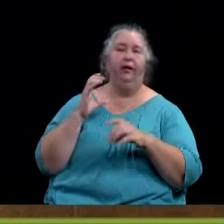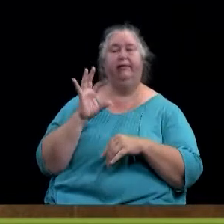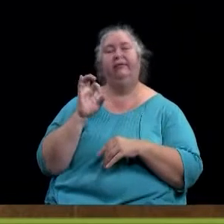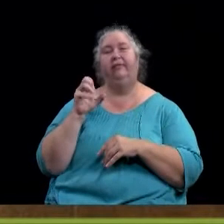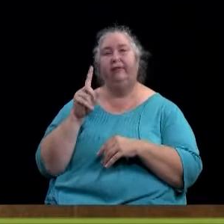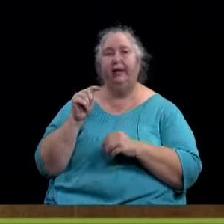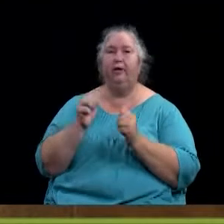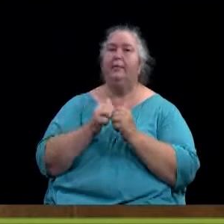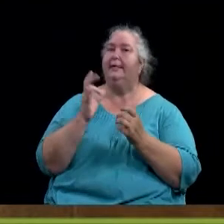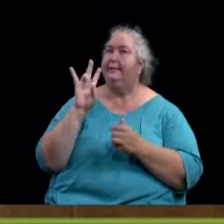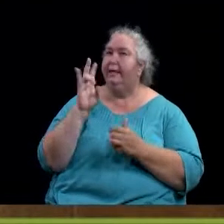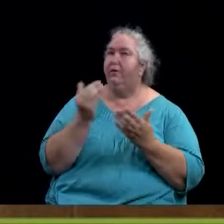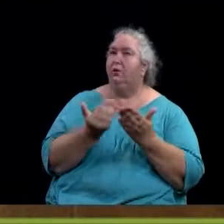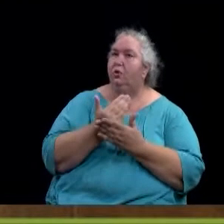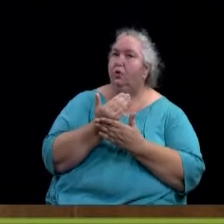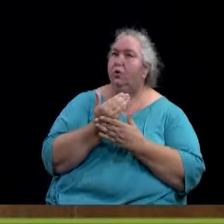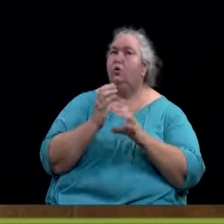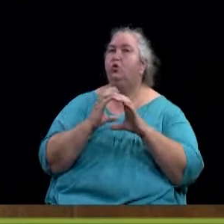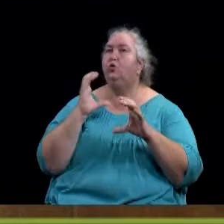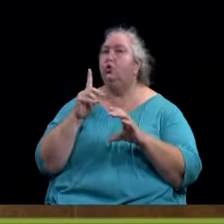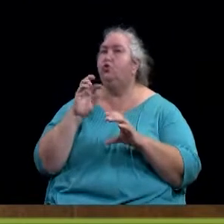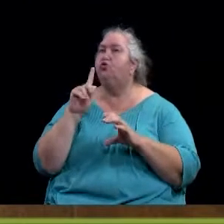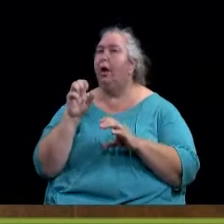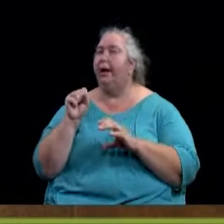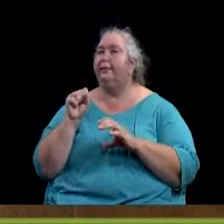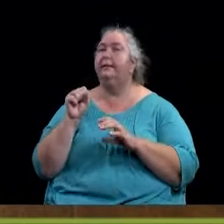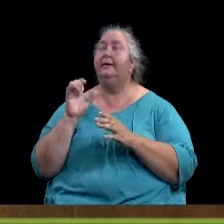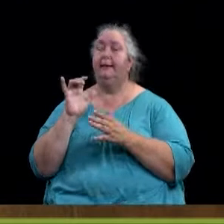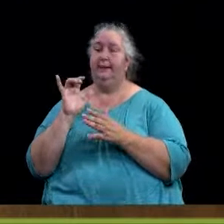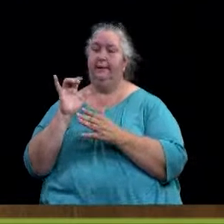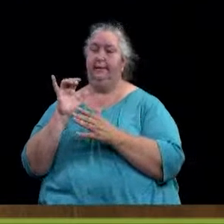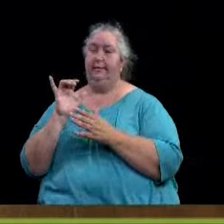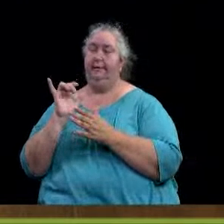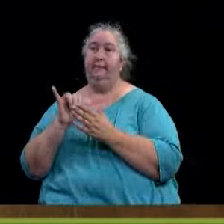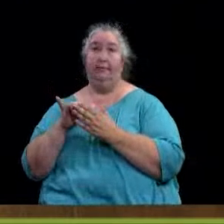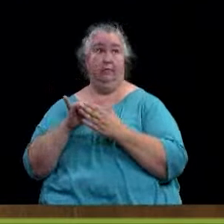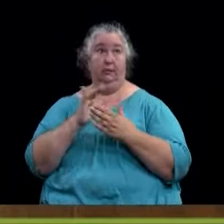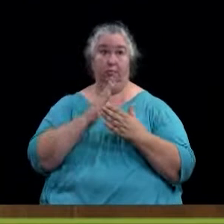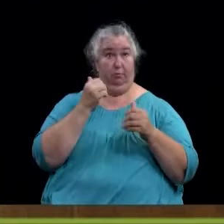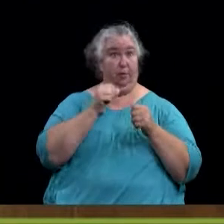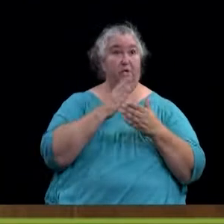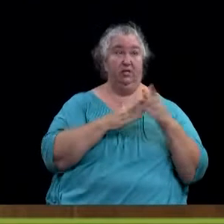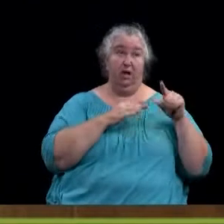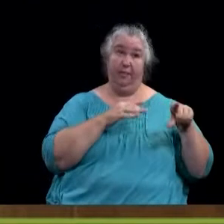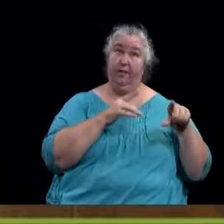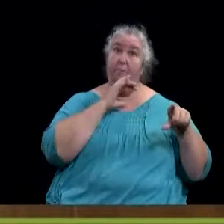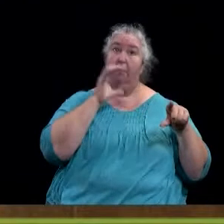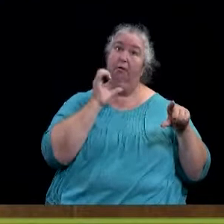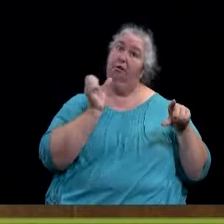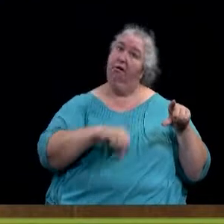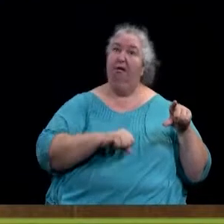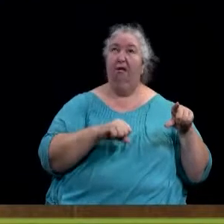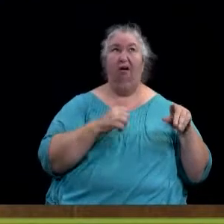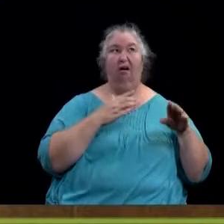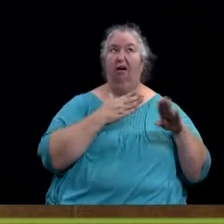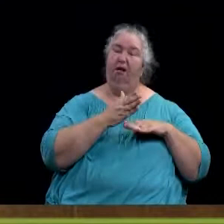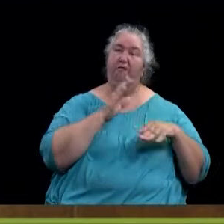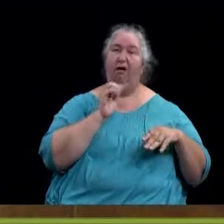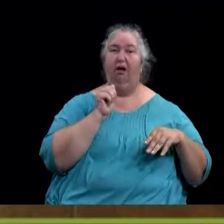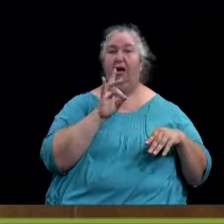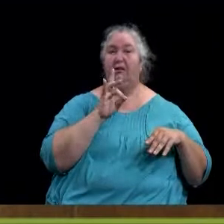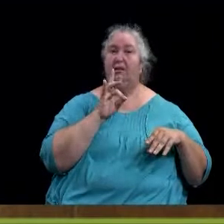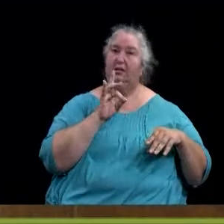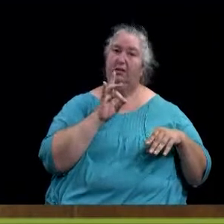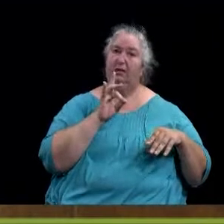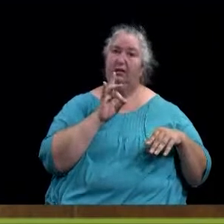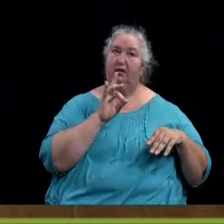units that have an average age of over 18 years. The budget also reestablishes a neighborhood engagement program,